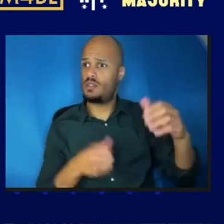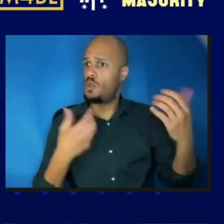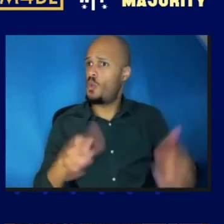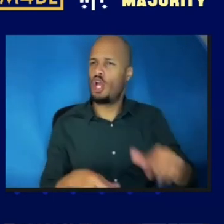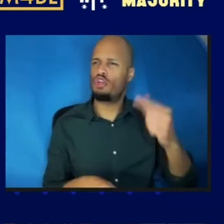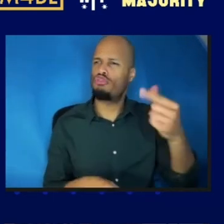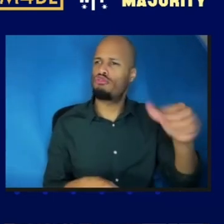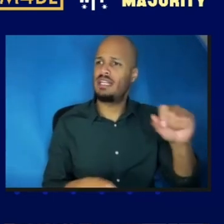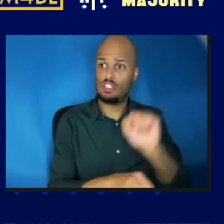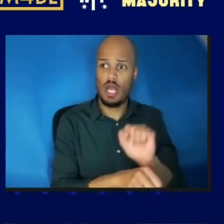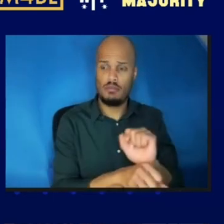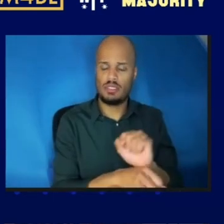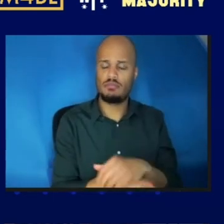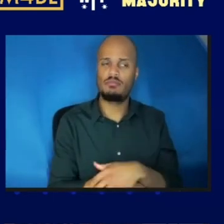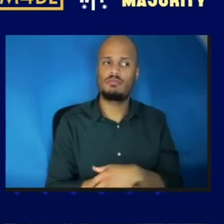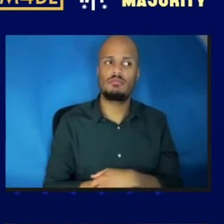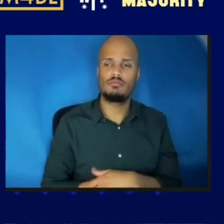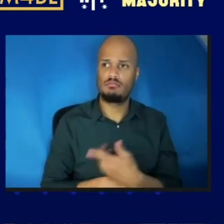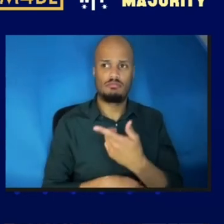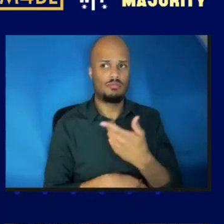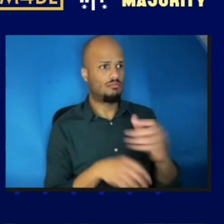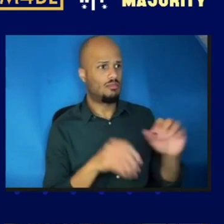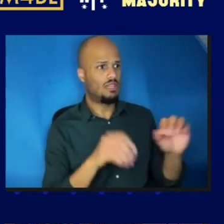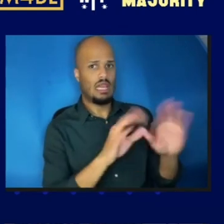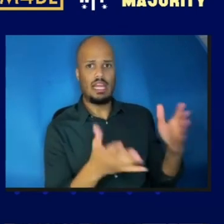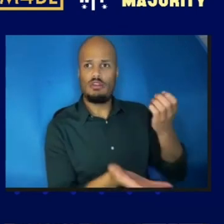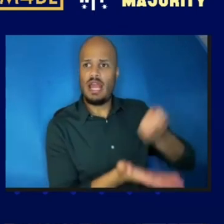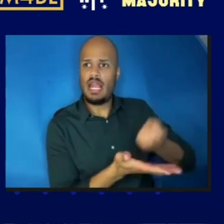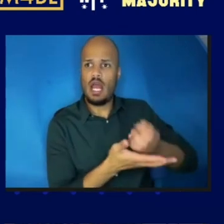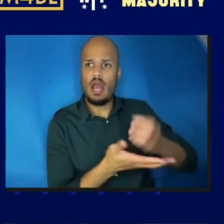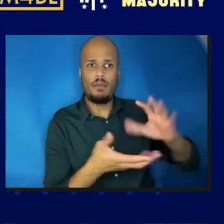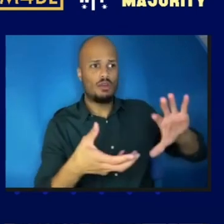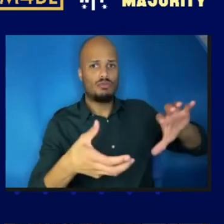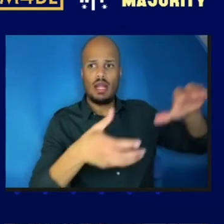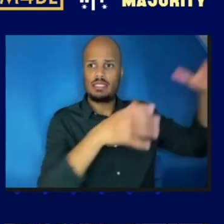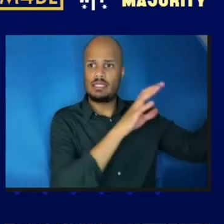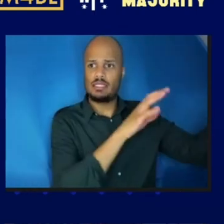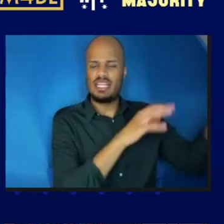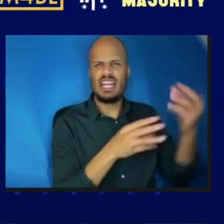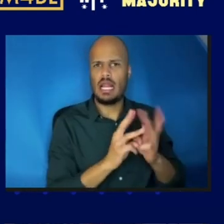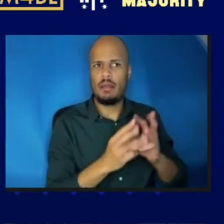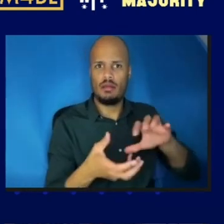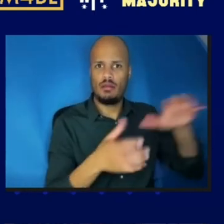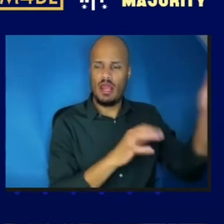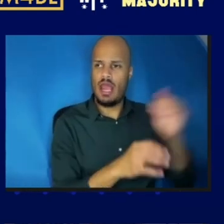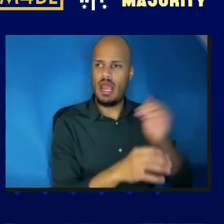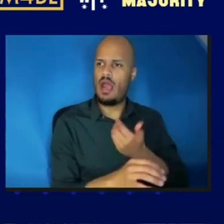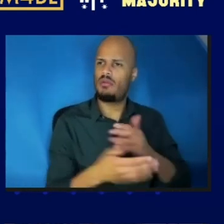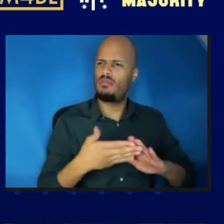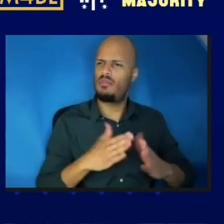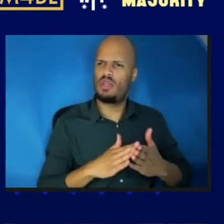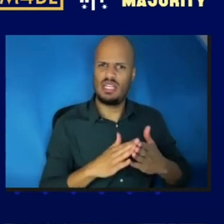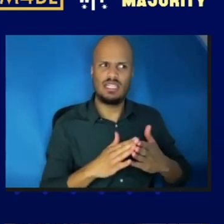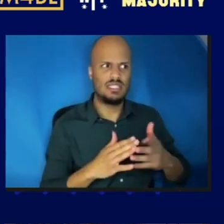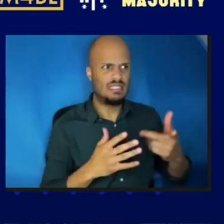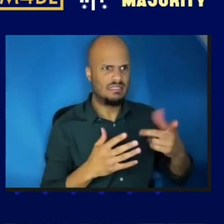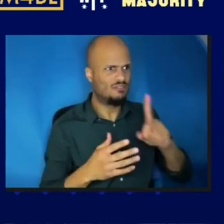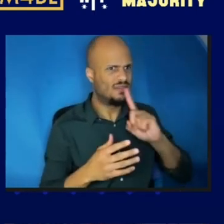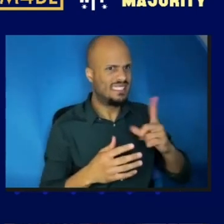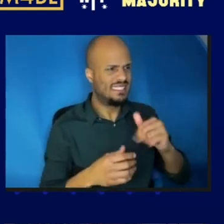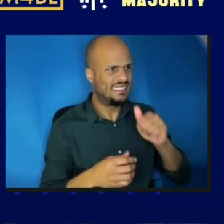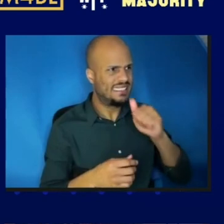created. Given the clear economic and climate crises our communities are experiencing, what makes you say this?